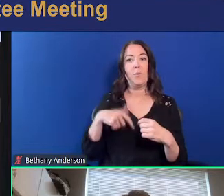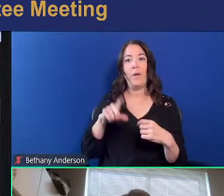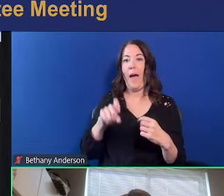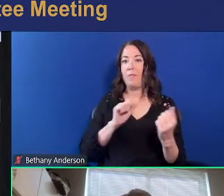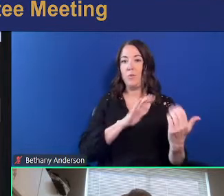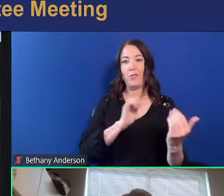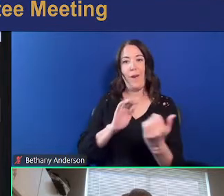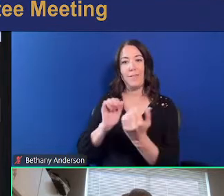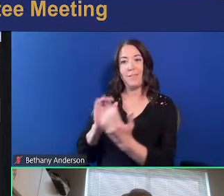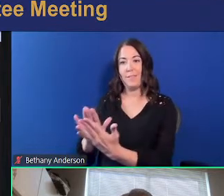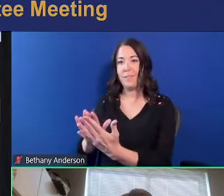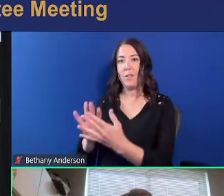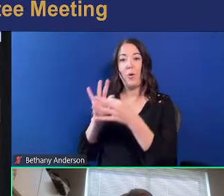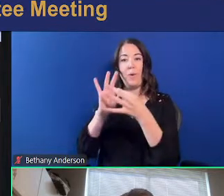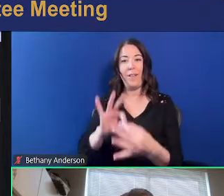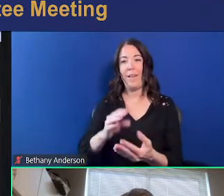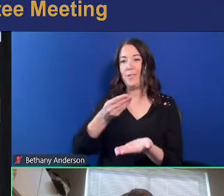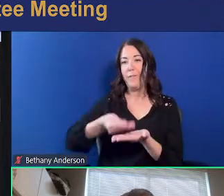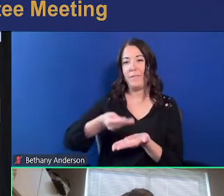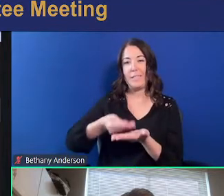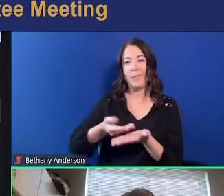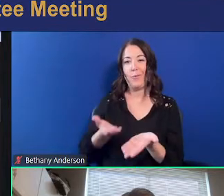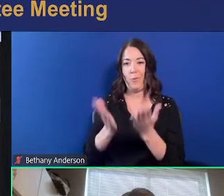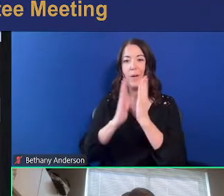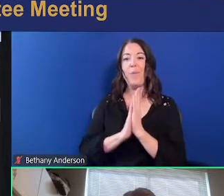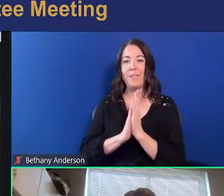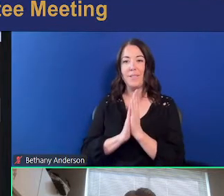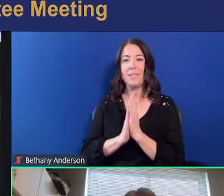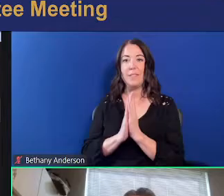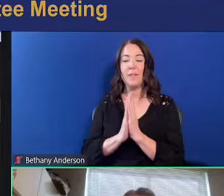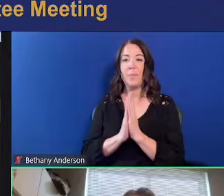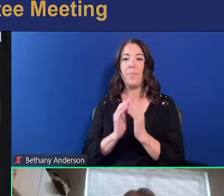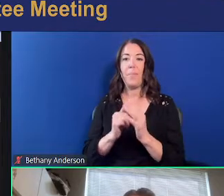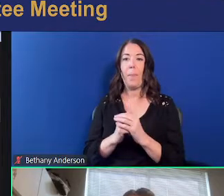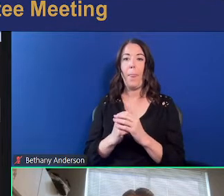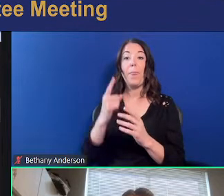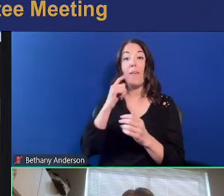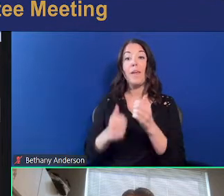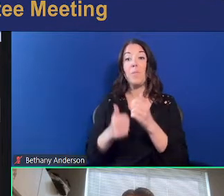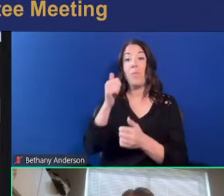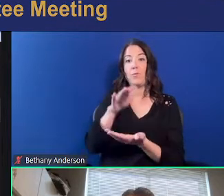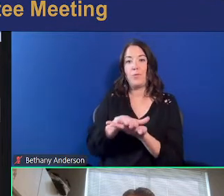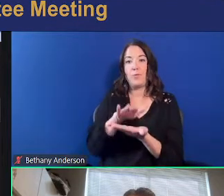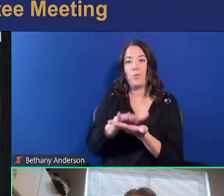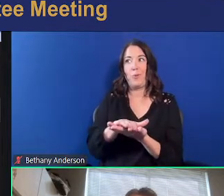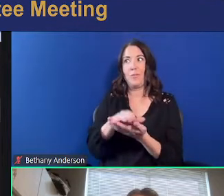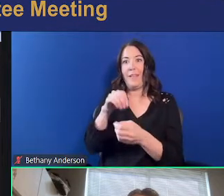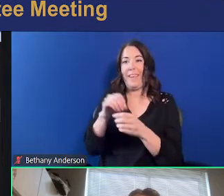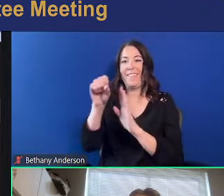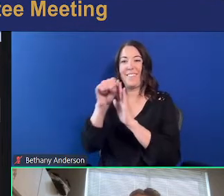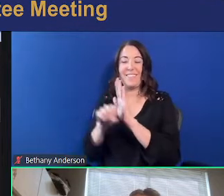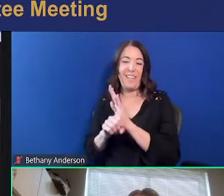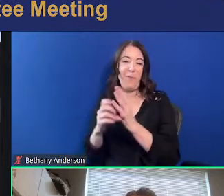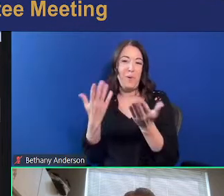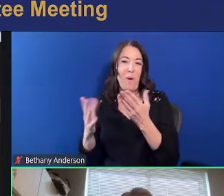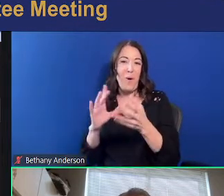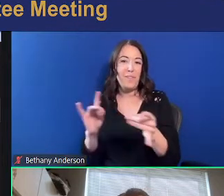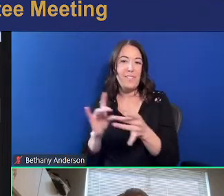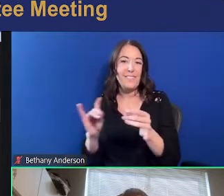that are related to fiscal requests. I think most schools in the state would probably say the same thing, whether